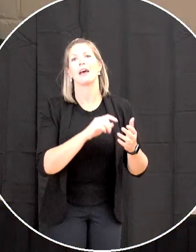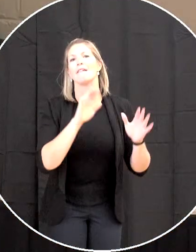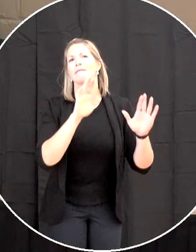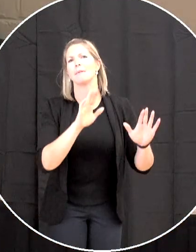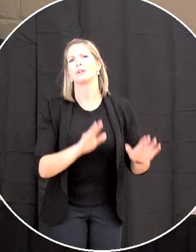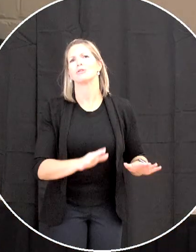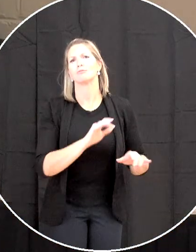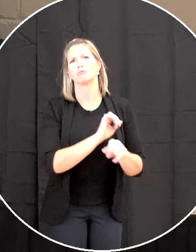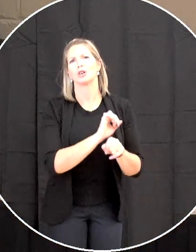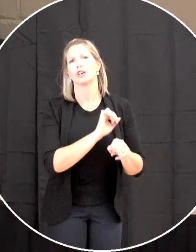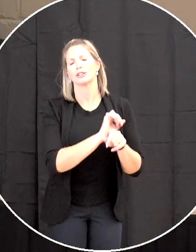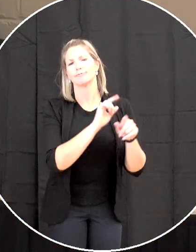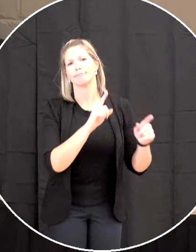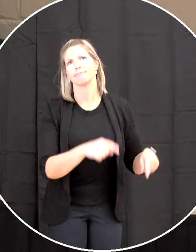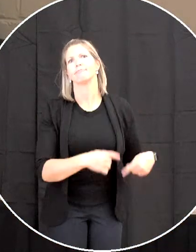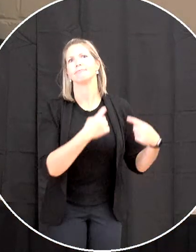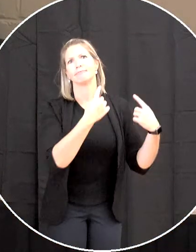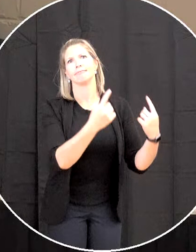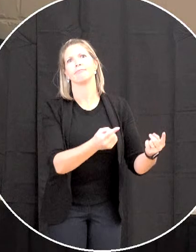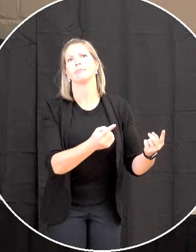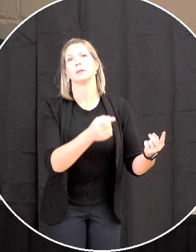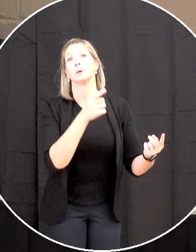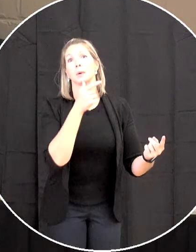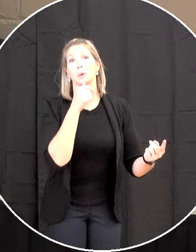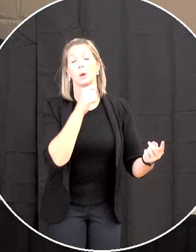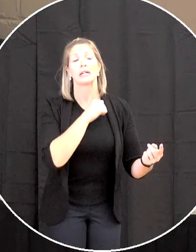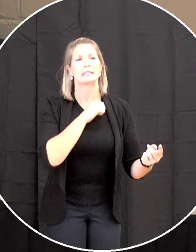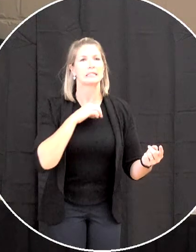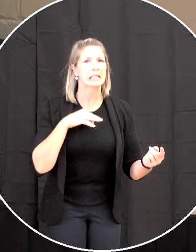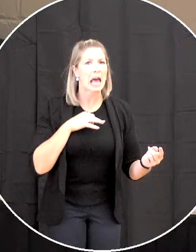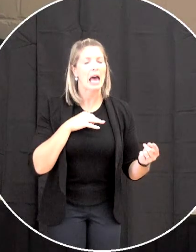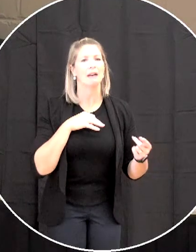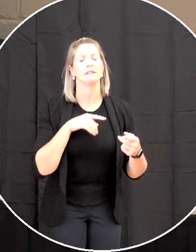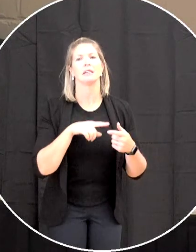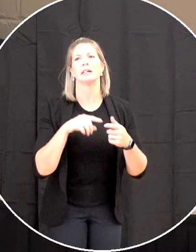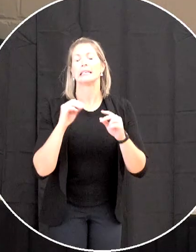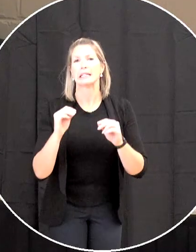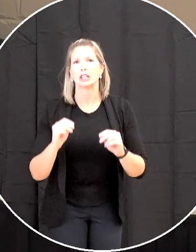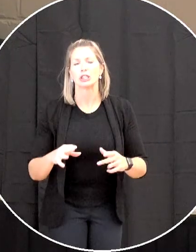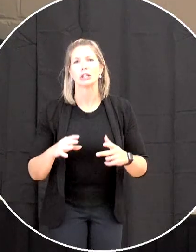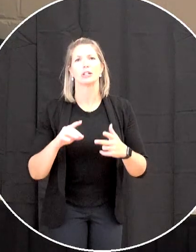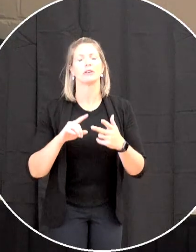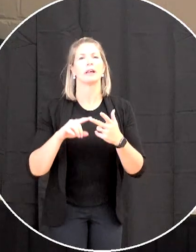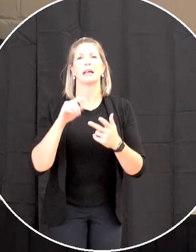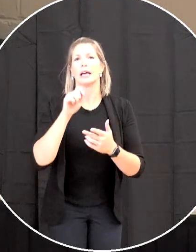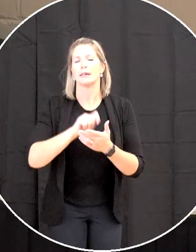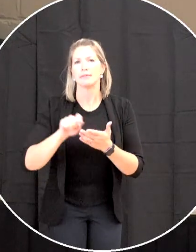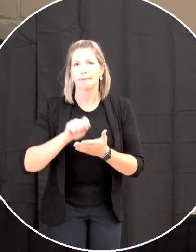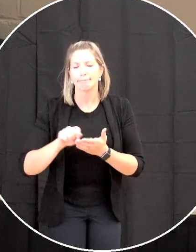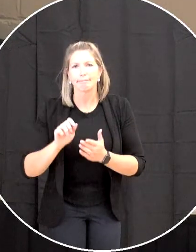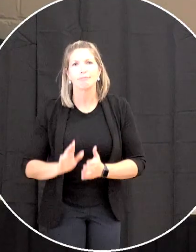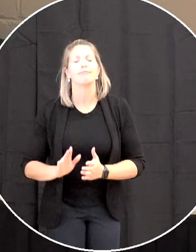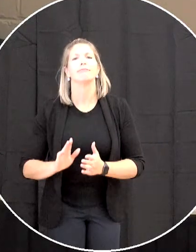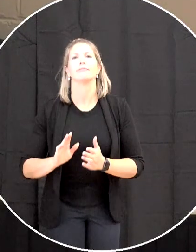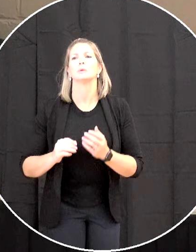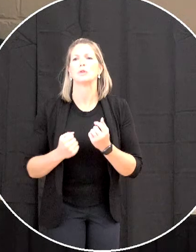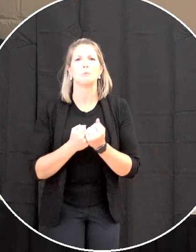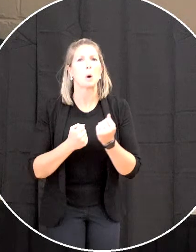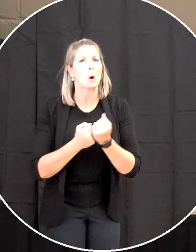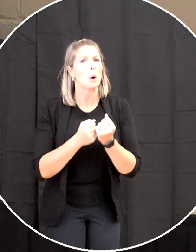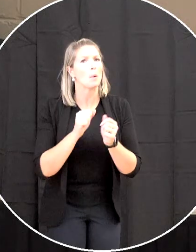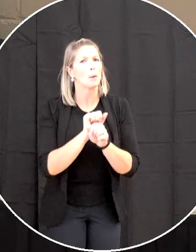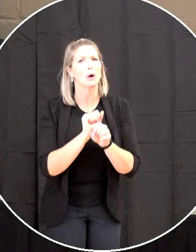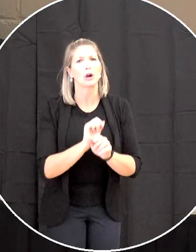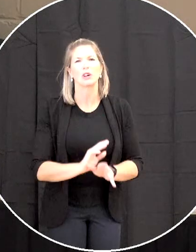work that our staff, right from the teachers, right from our administrative staff to our support workers